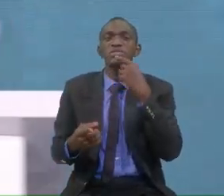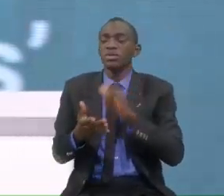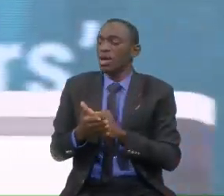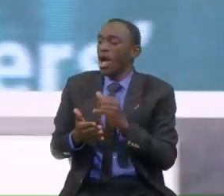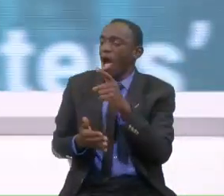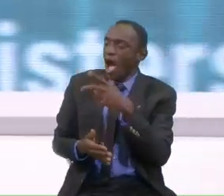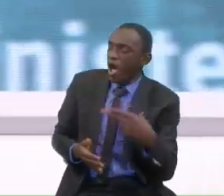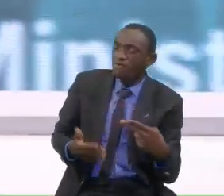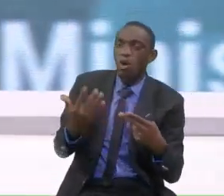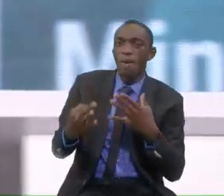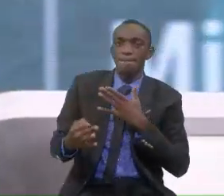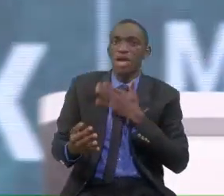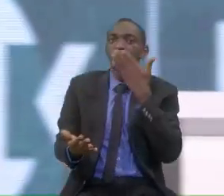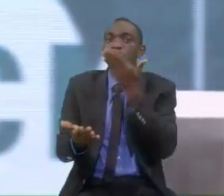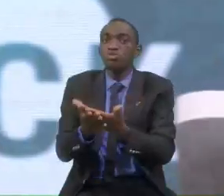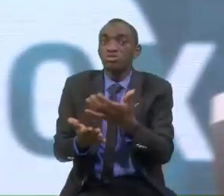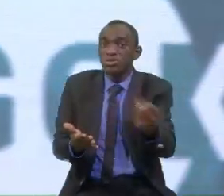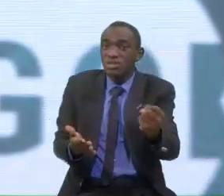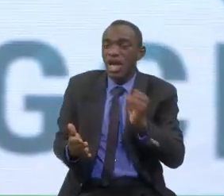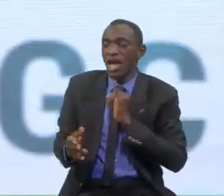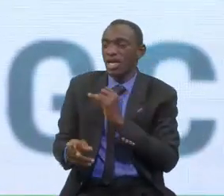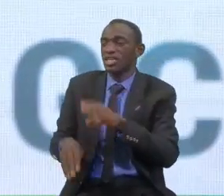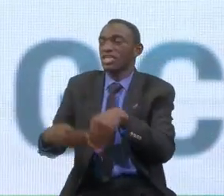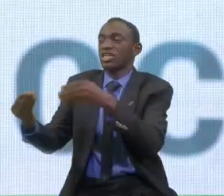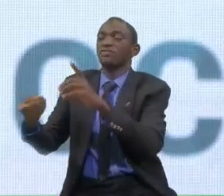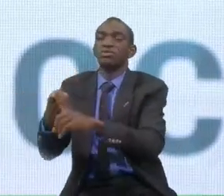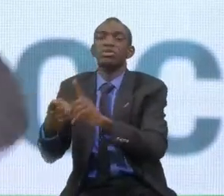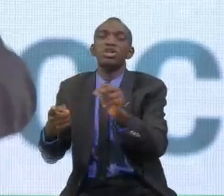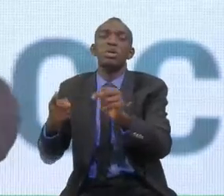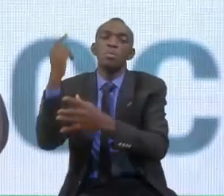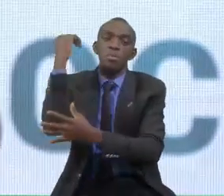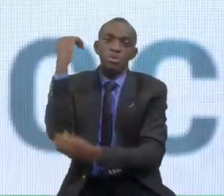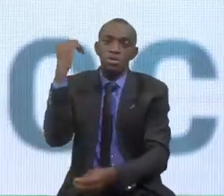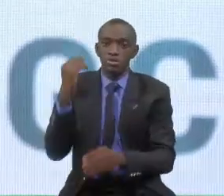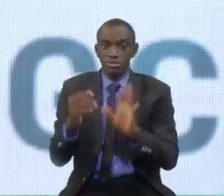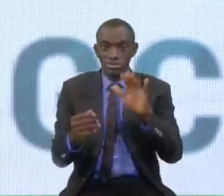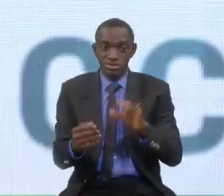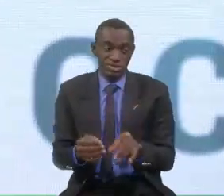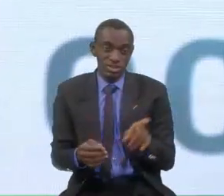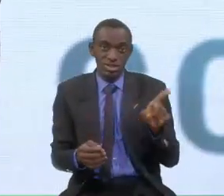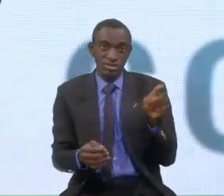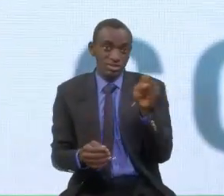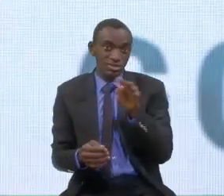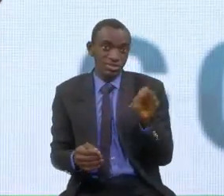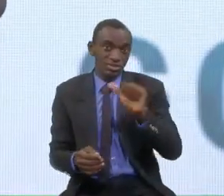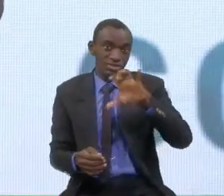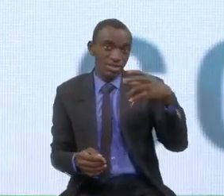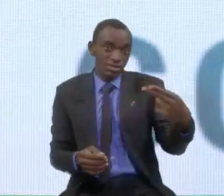the tithes to the church, 1/10. That's all. But Zacchaeus said,